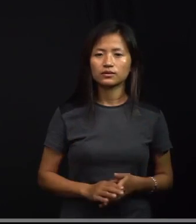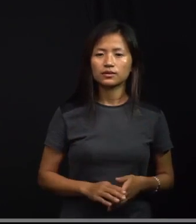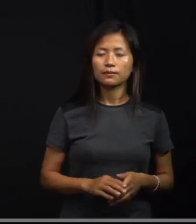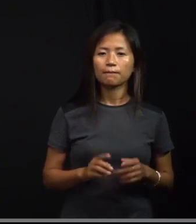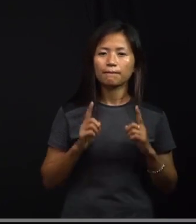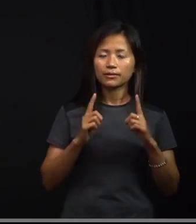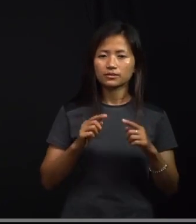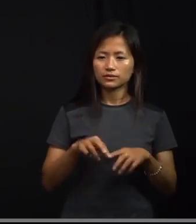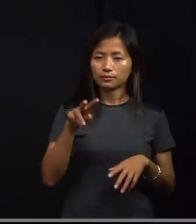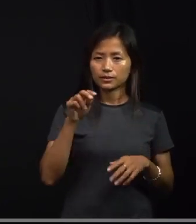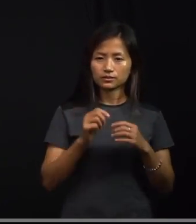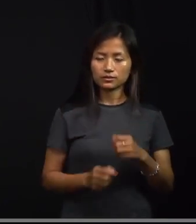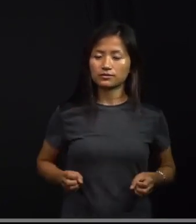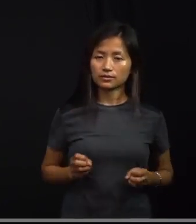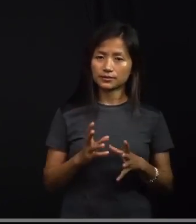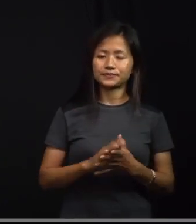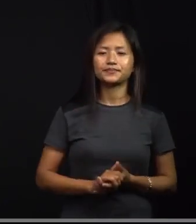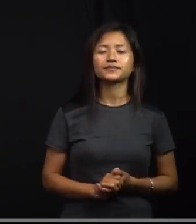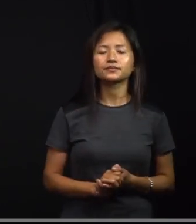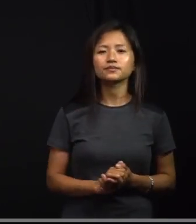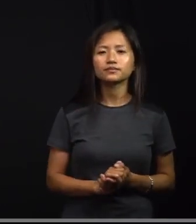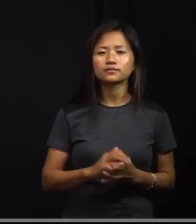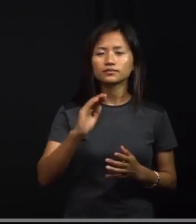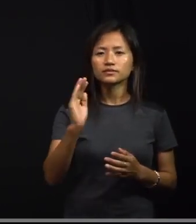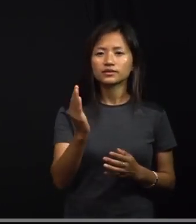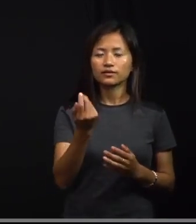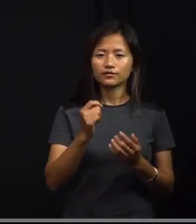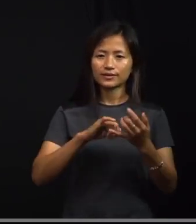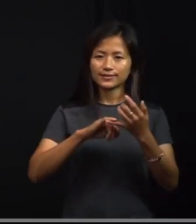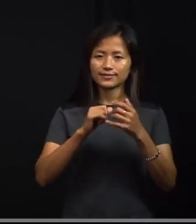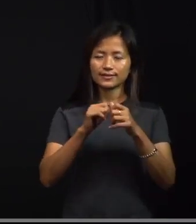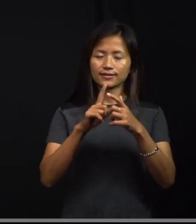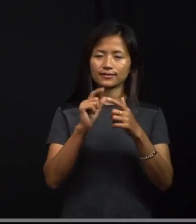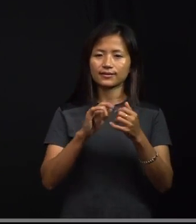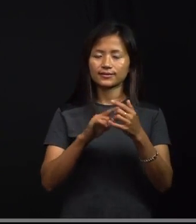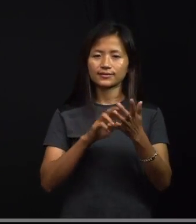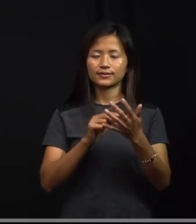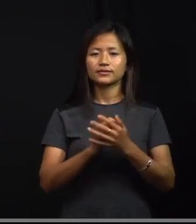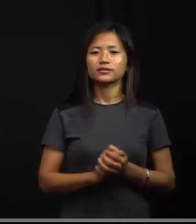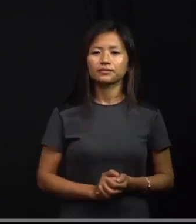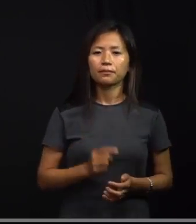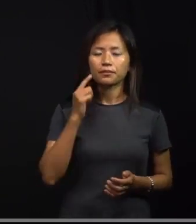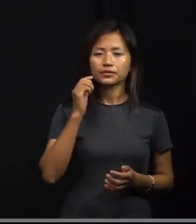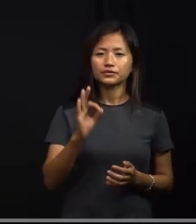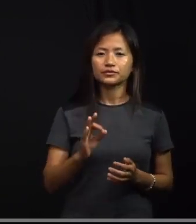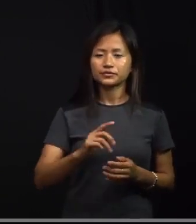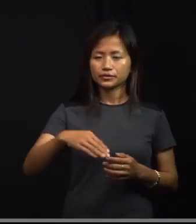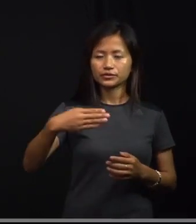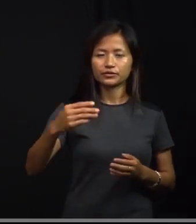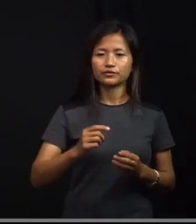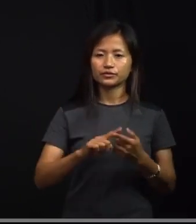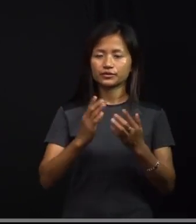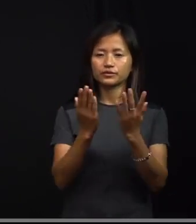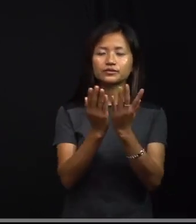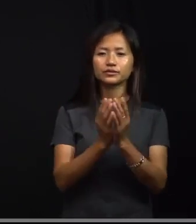is a means only, okay? So those are some of the salient or important features of education. And if you